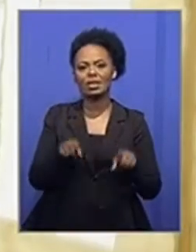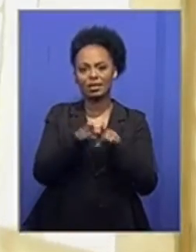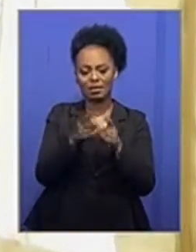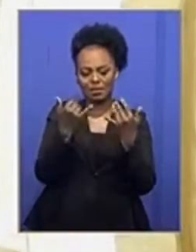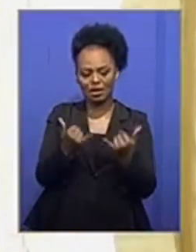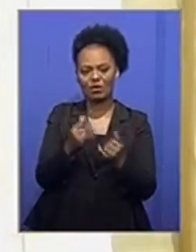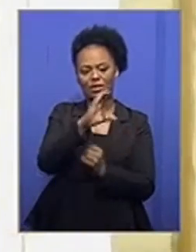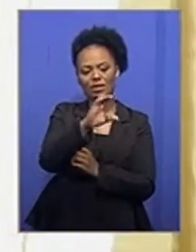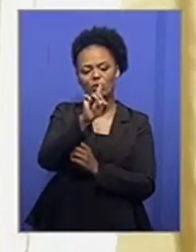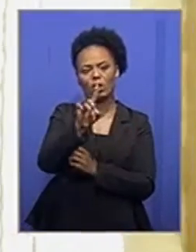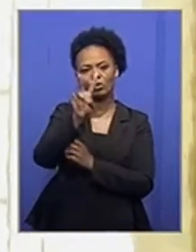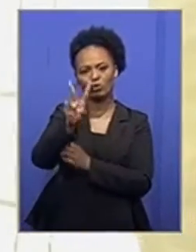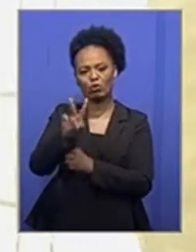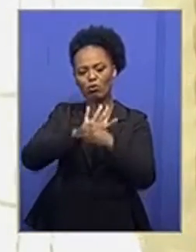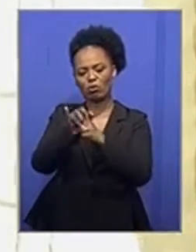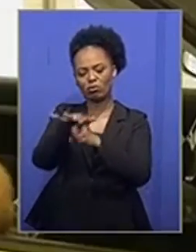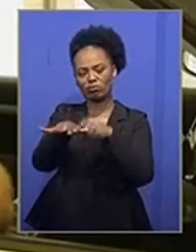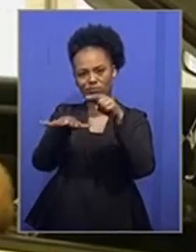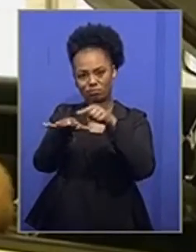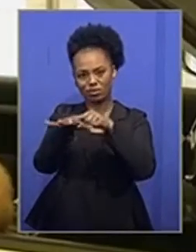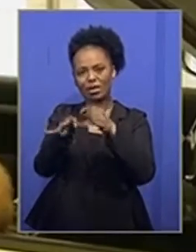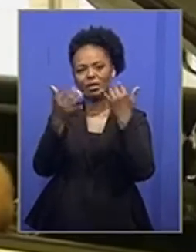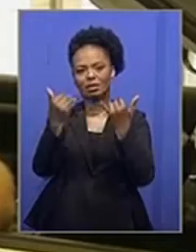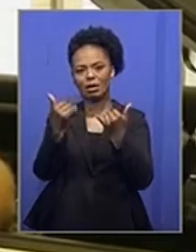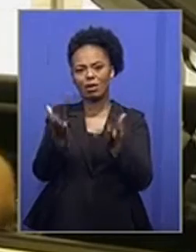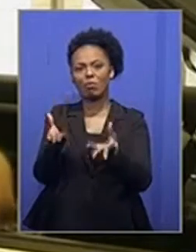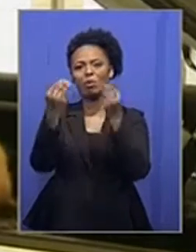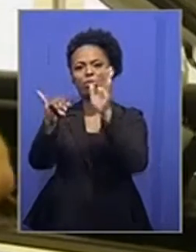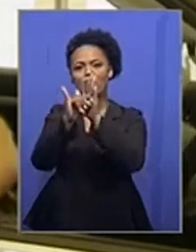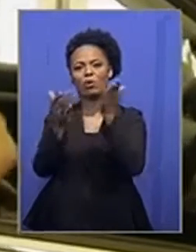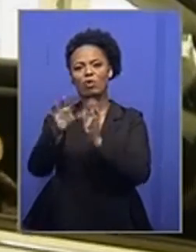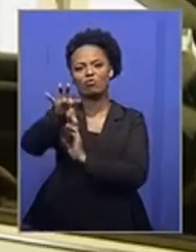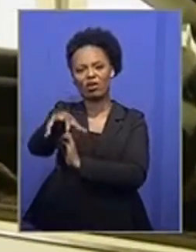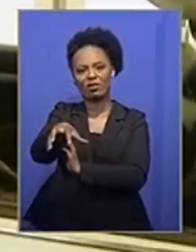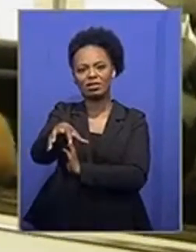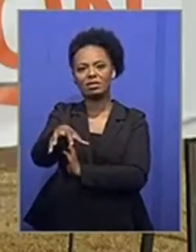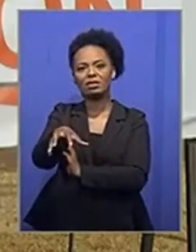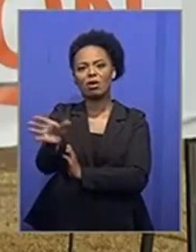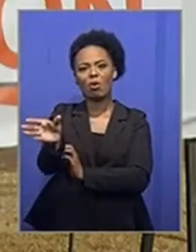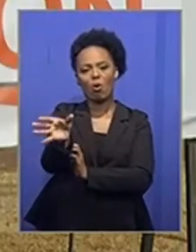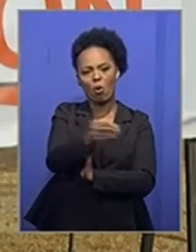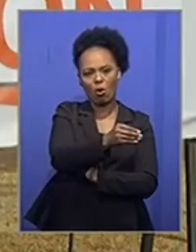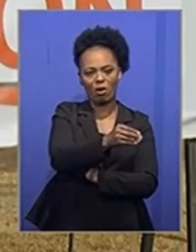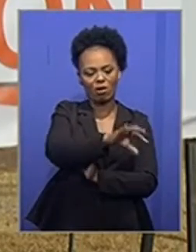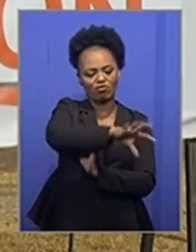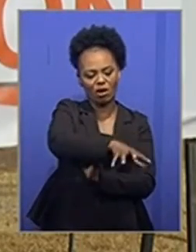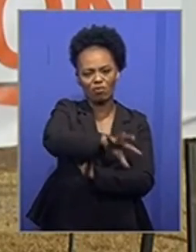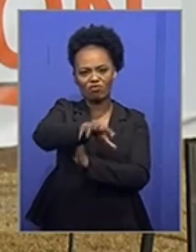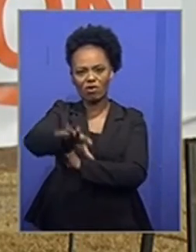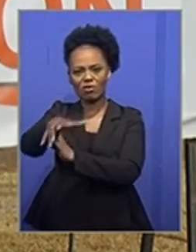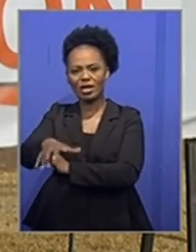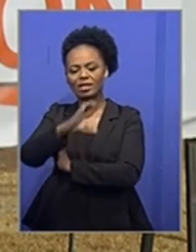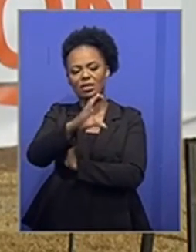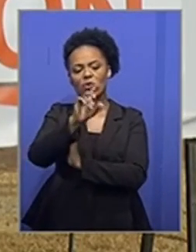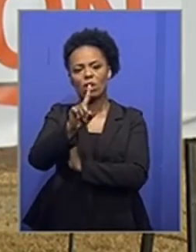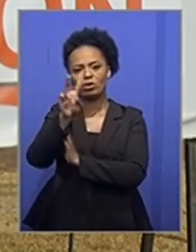la C12 la mogare wa COVID-19 le fitlhetswe kwa profenseng nngwe le nngwe mo nageng go kaiwa fa le nna le